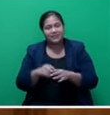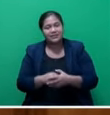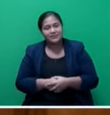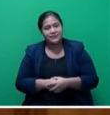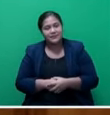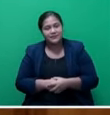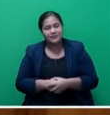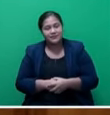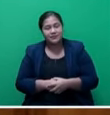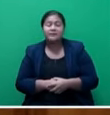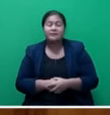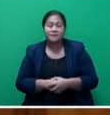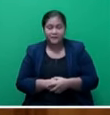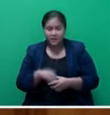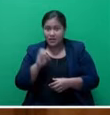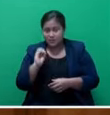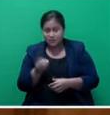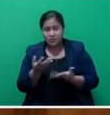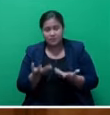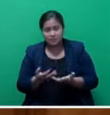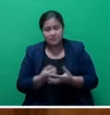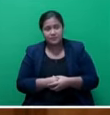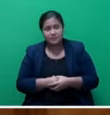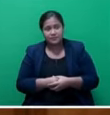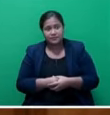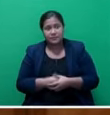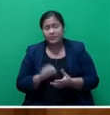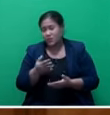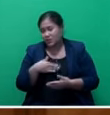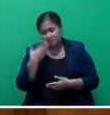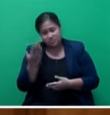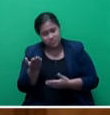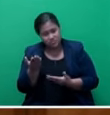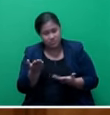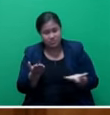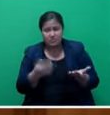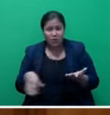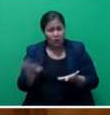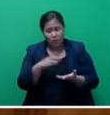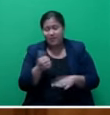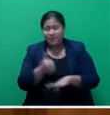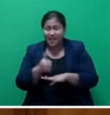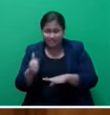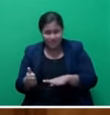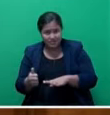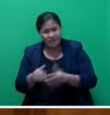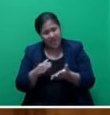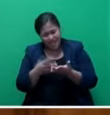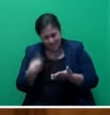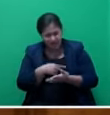today. So I would urge everyone, the governments, help us be part of the